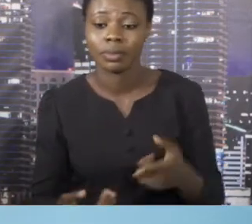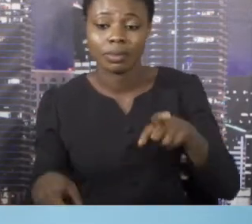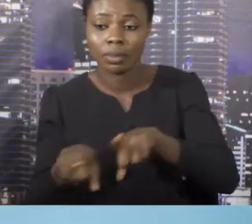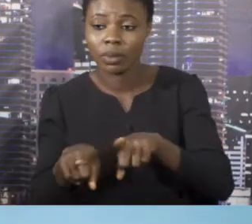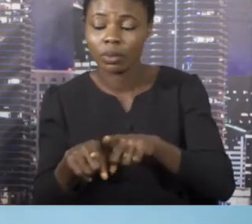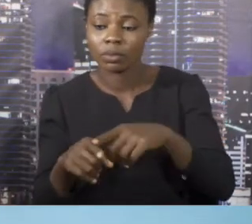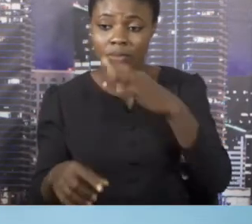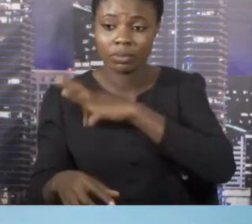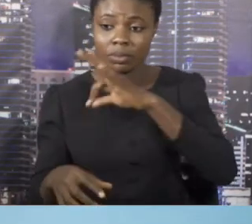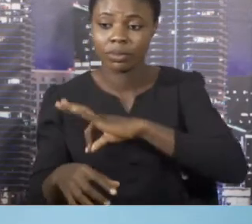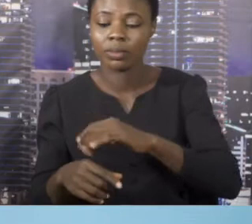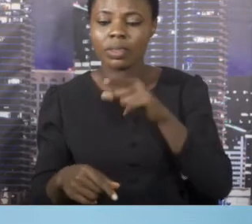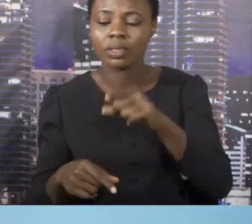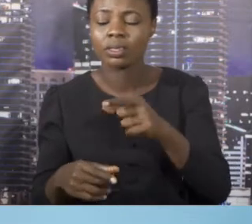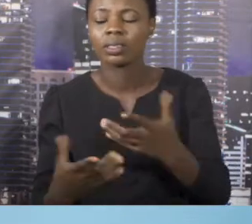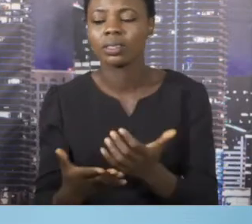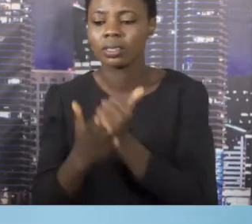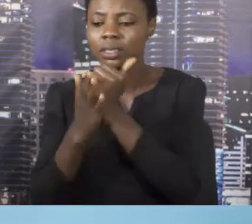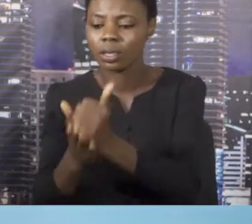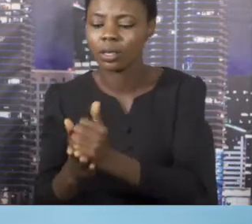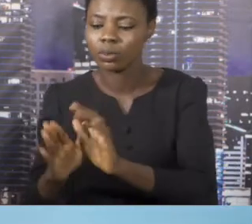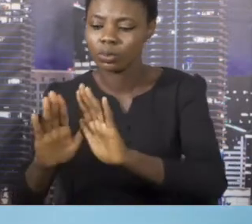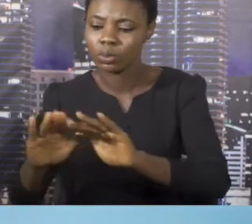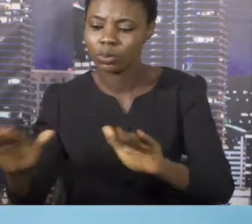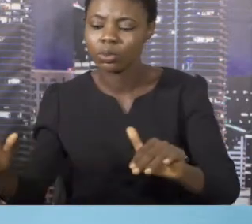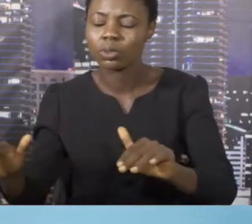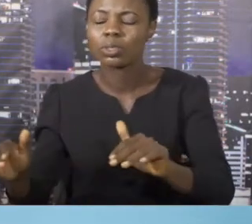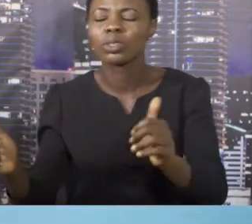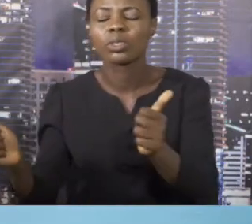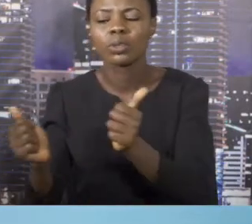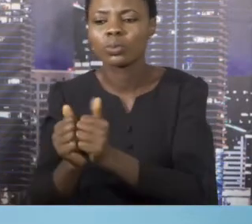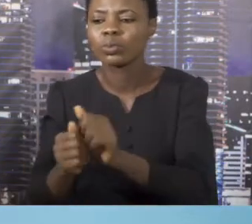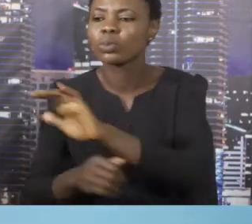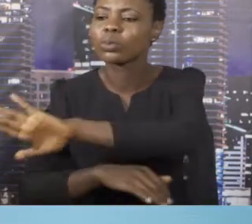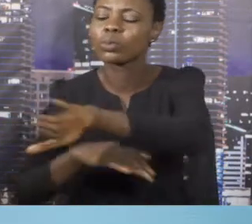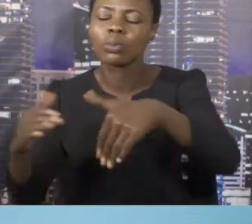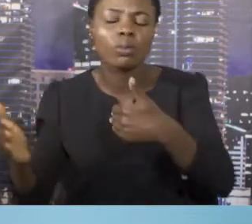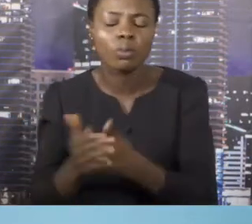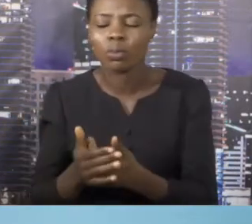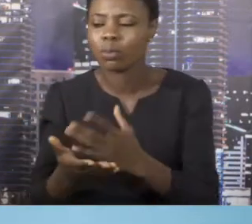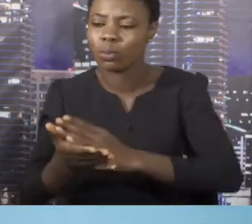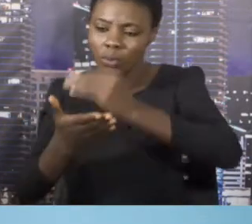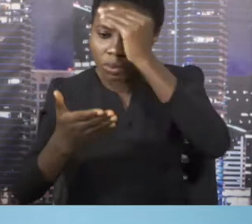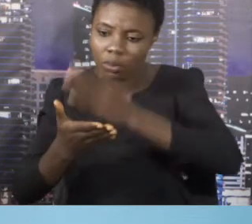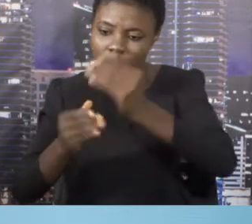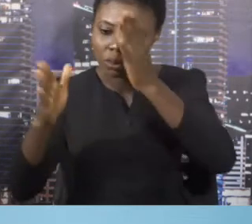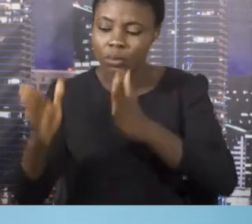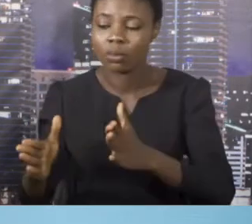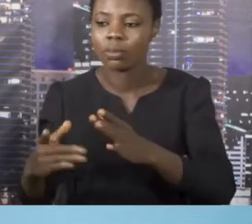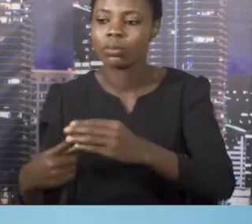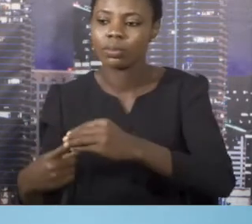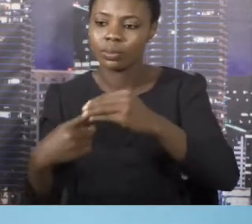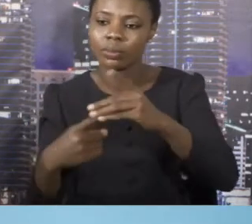that the multisensory method is effective for all learners, especially